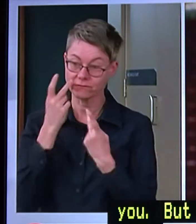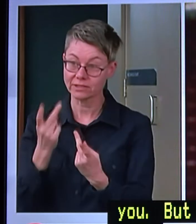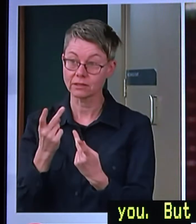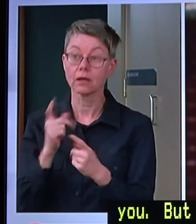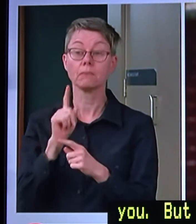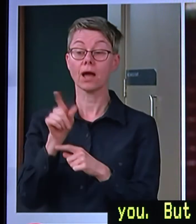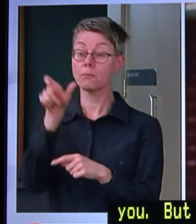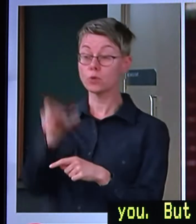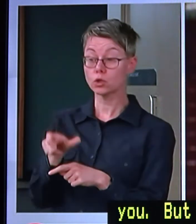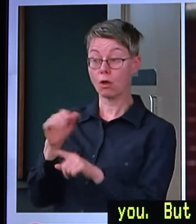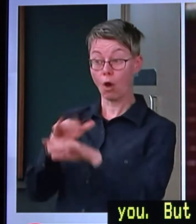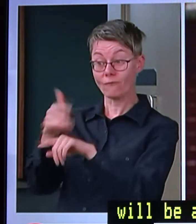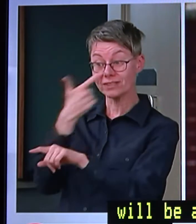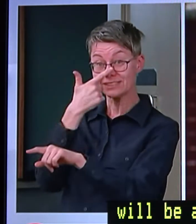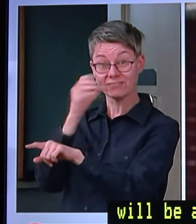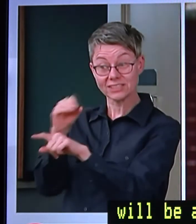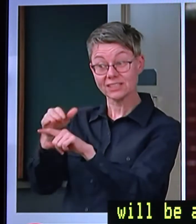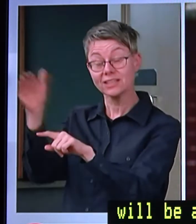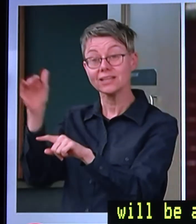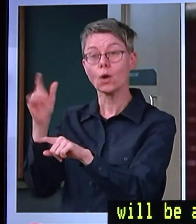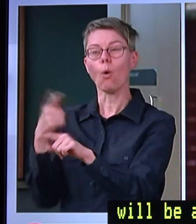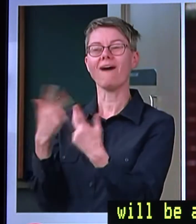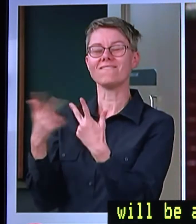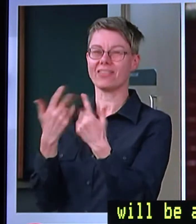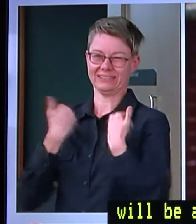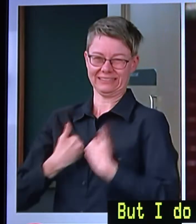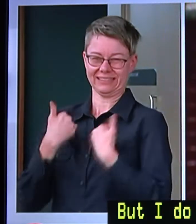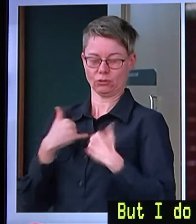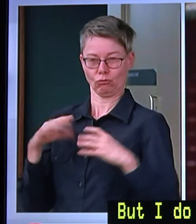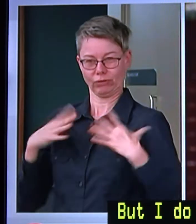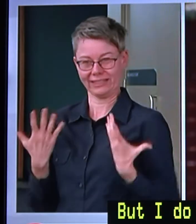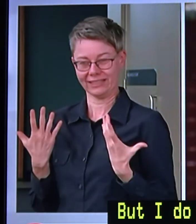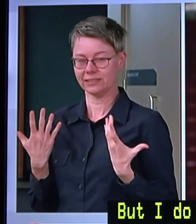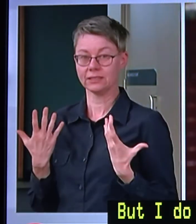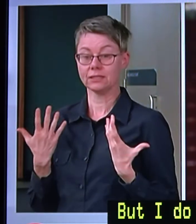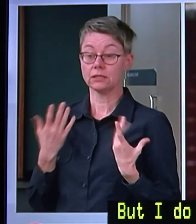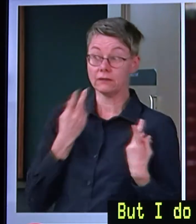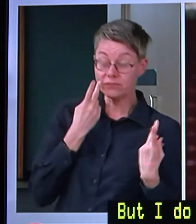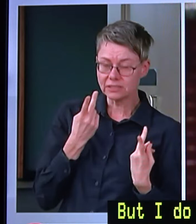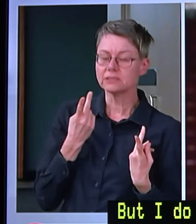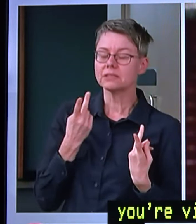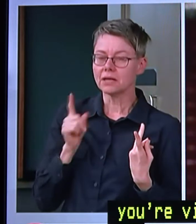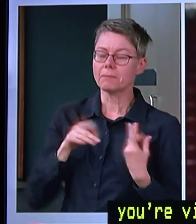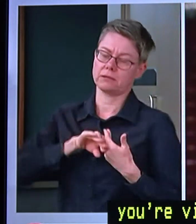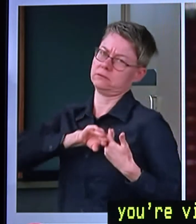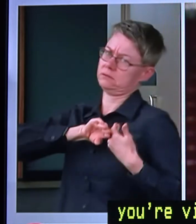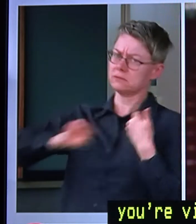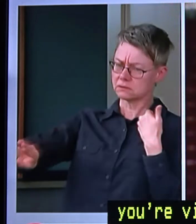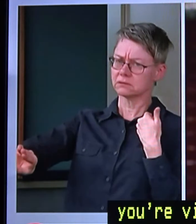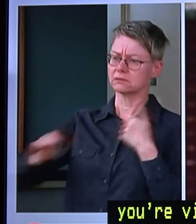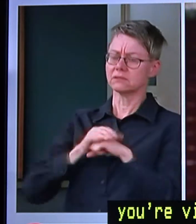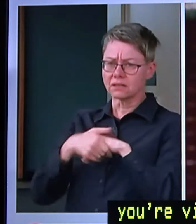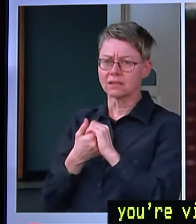that if you're visiting someone who's over 70 years of age or someone with a comorbidity, you have to practice really good social